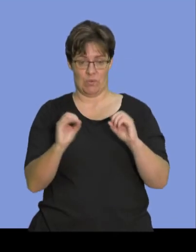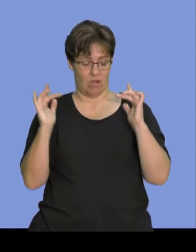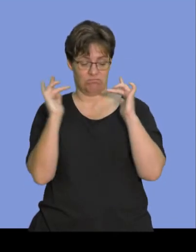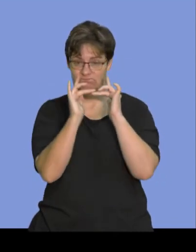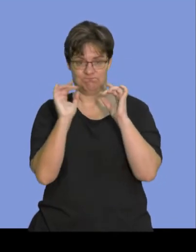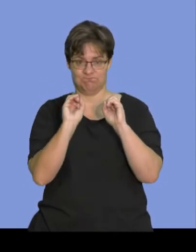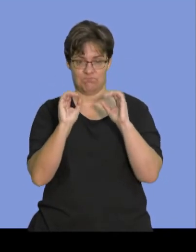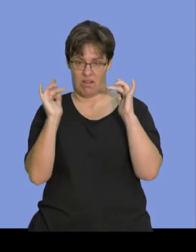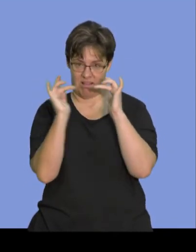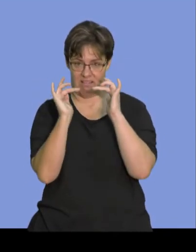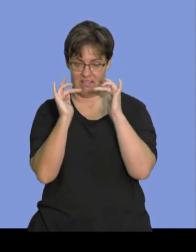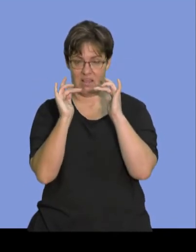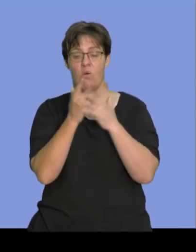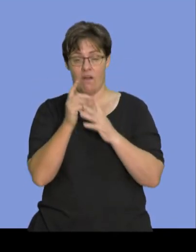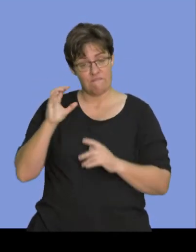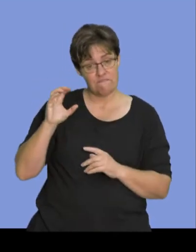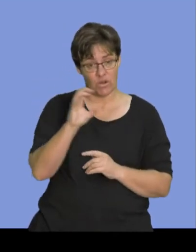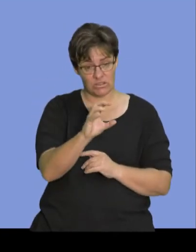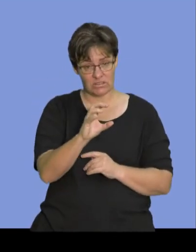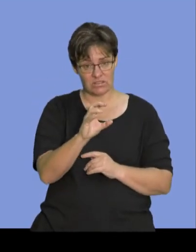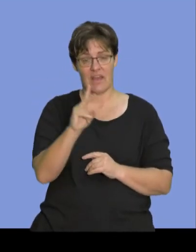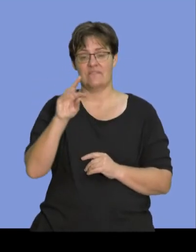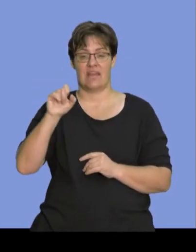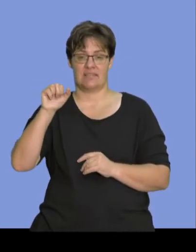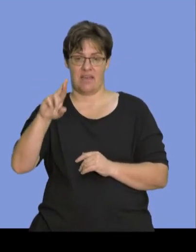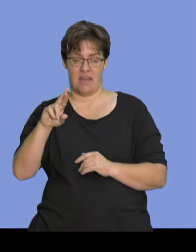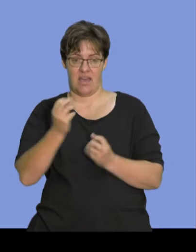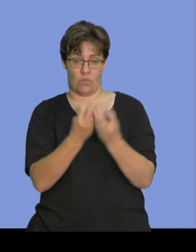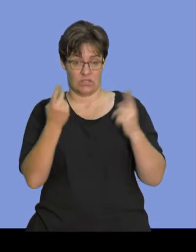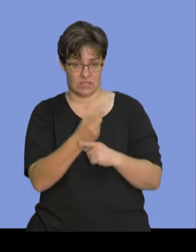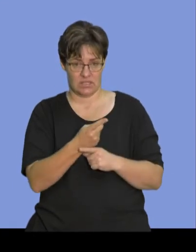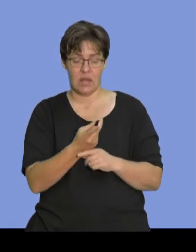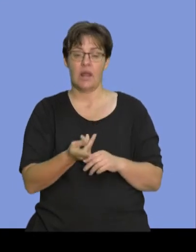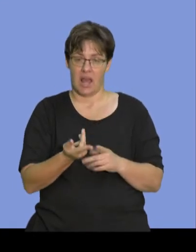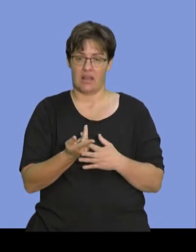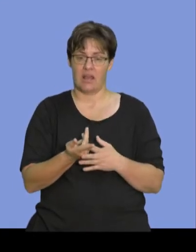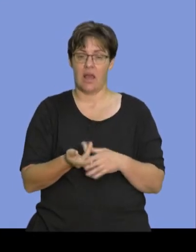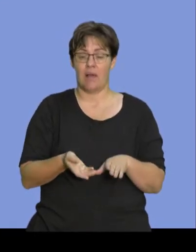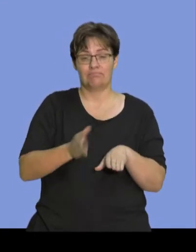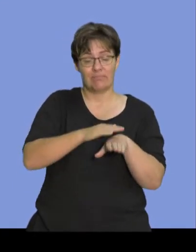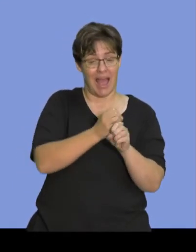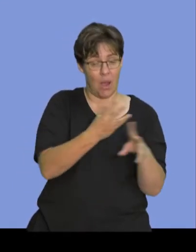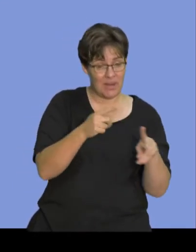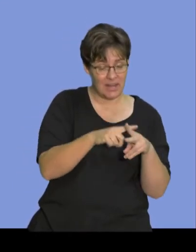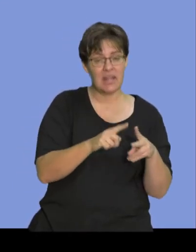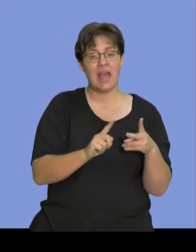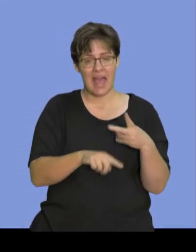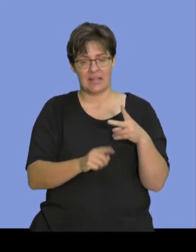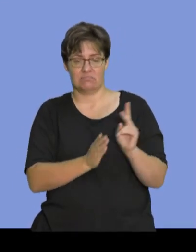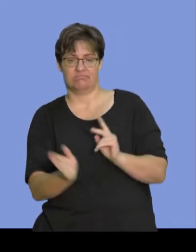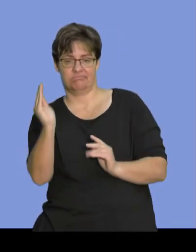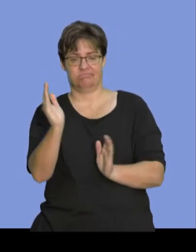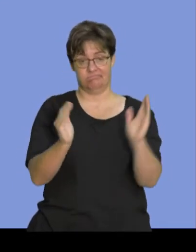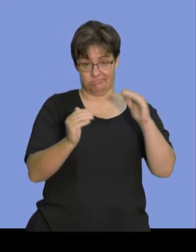So the direction of the force, because force has got it's a vector quantity, it has got both magnitude and direction. So the direction of